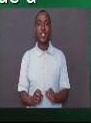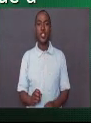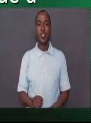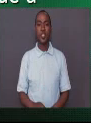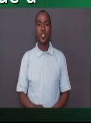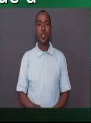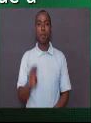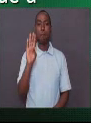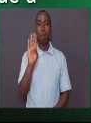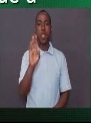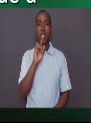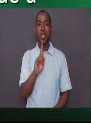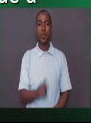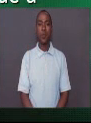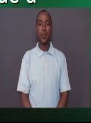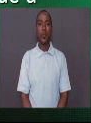be B,